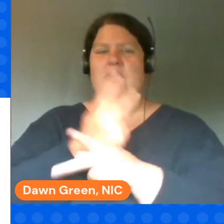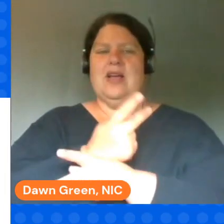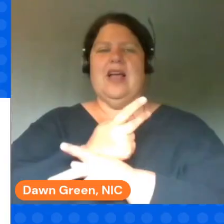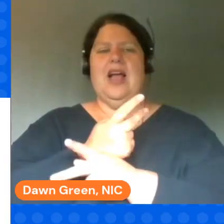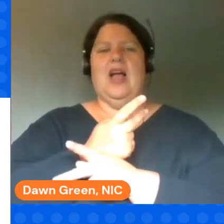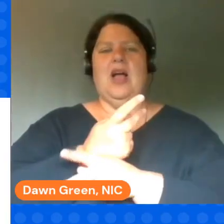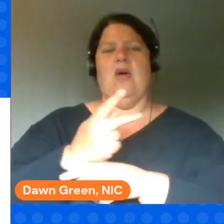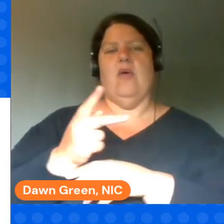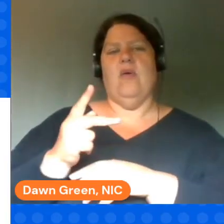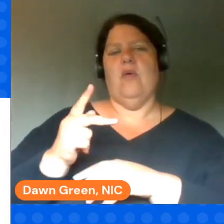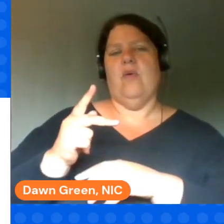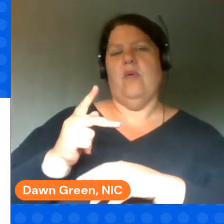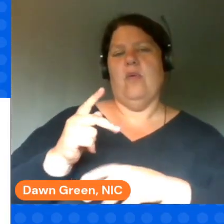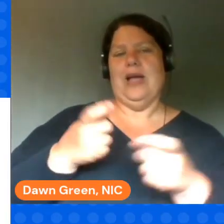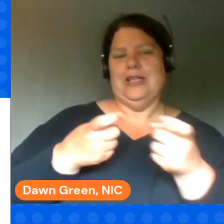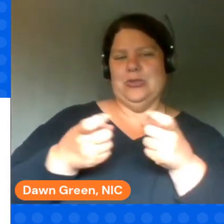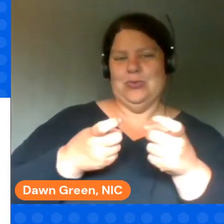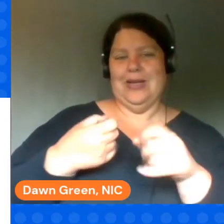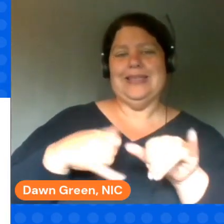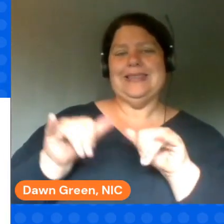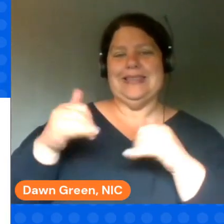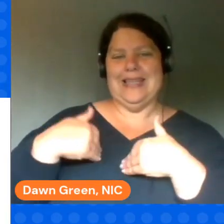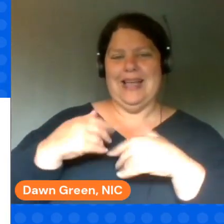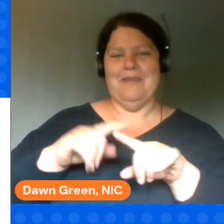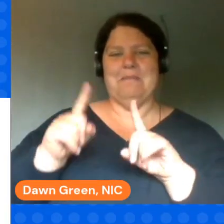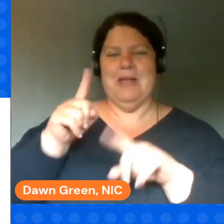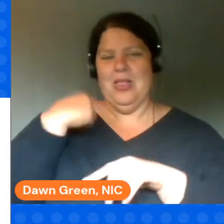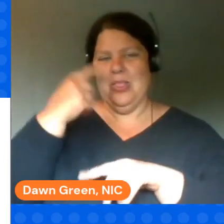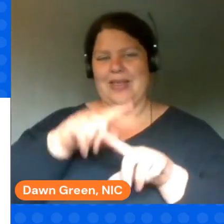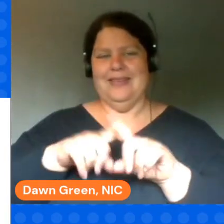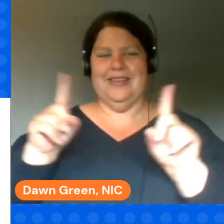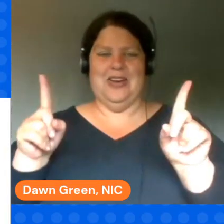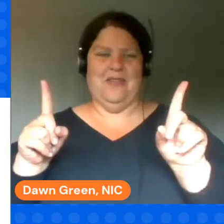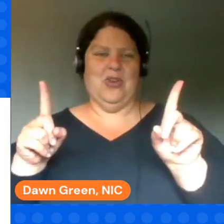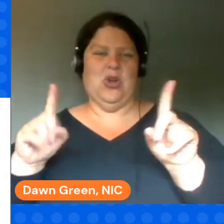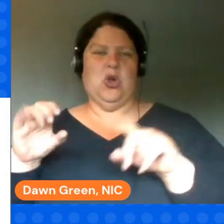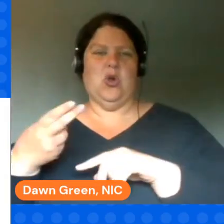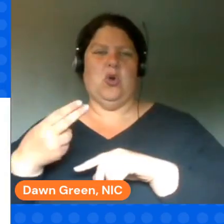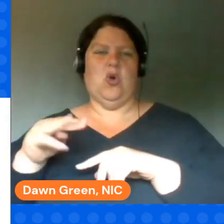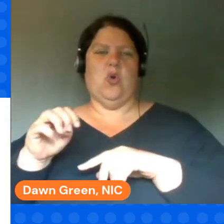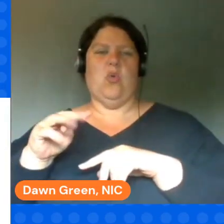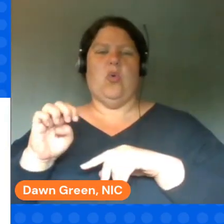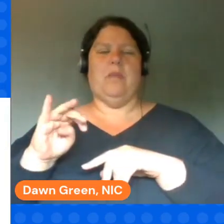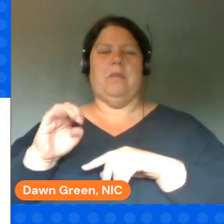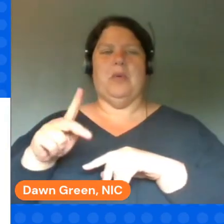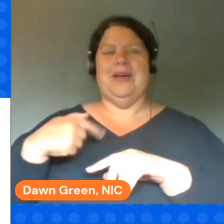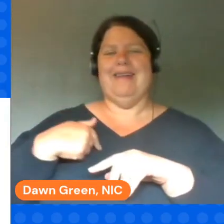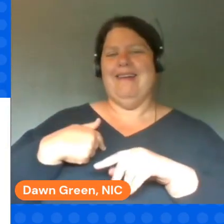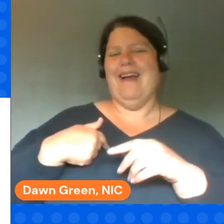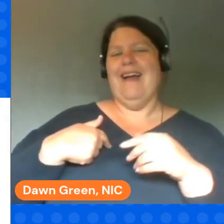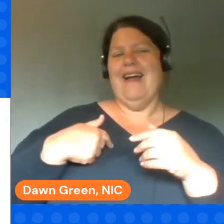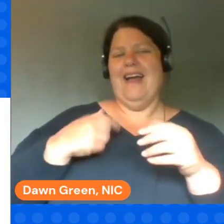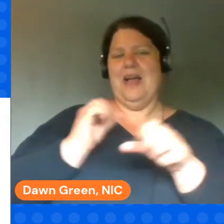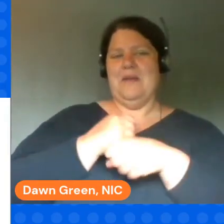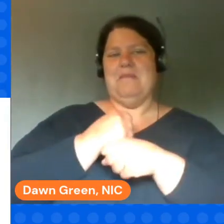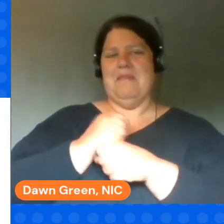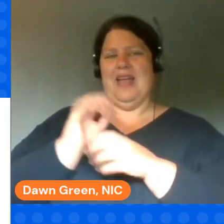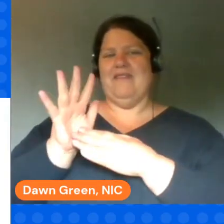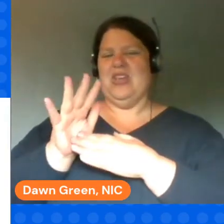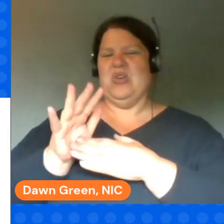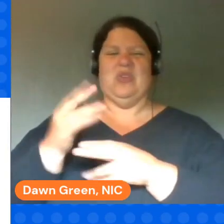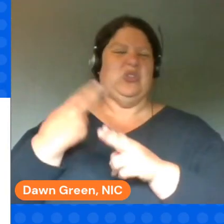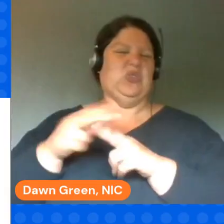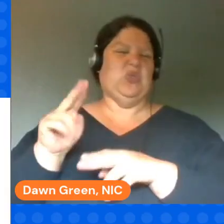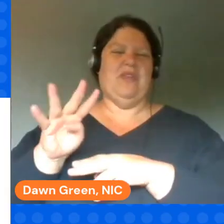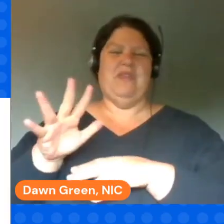you still have those blocks, but they look a little bit different in the Chromebook version. And so I put together this video. It's like only 45 seconds that sort of